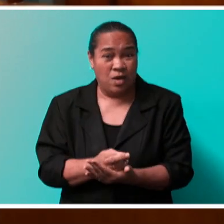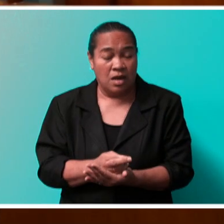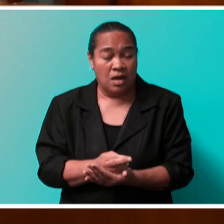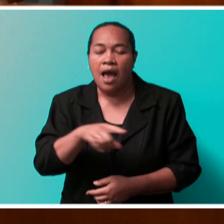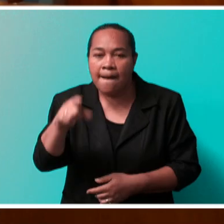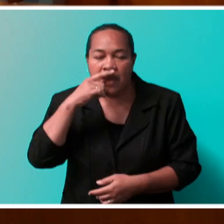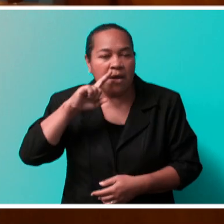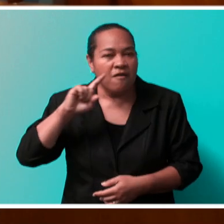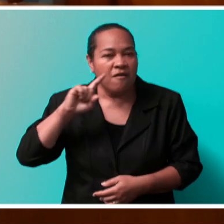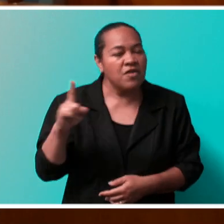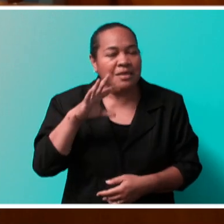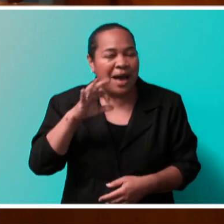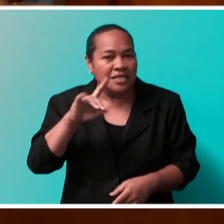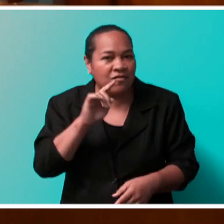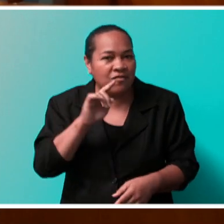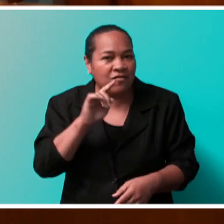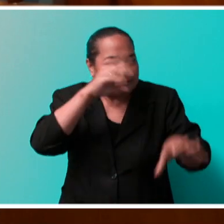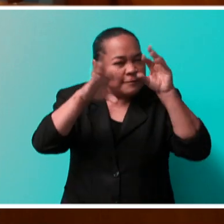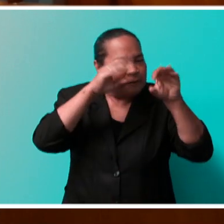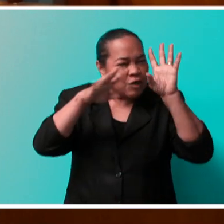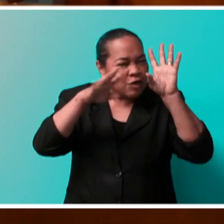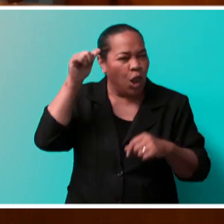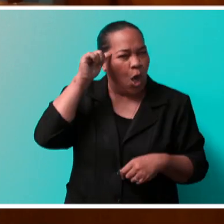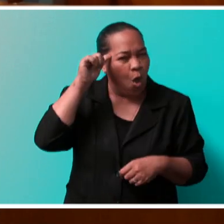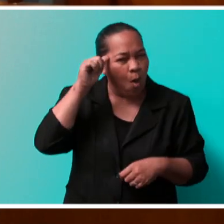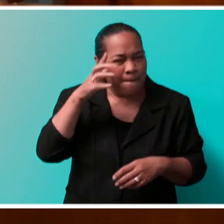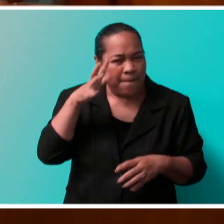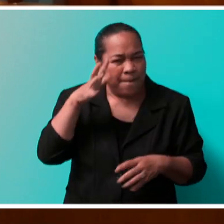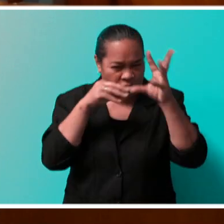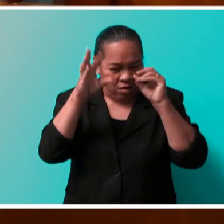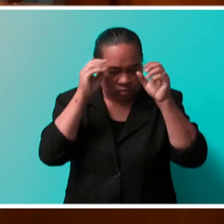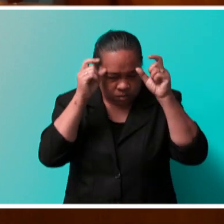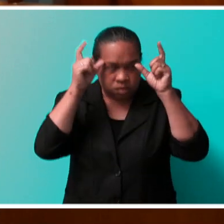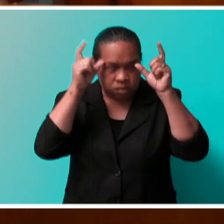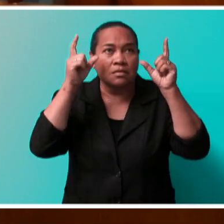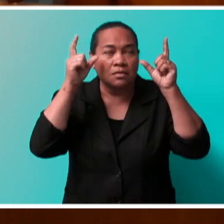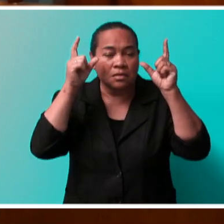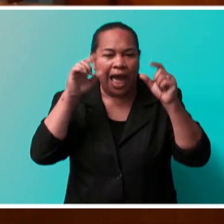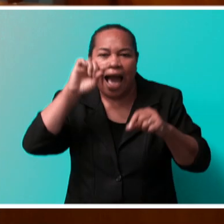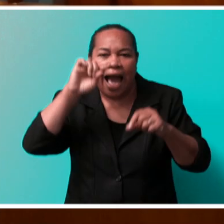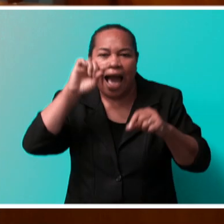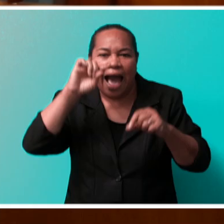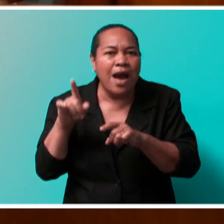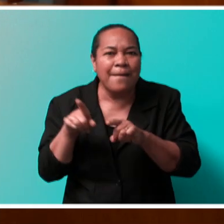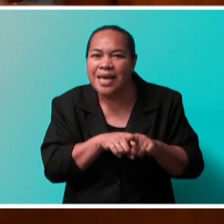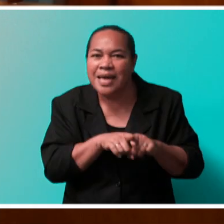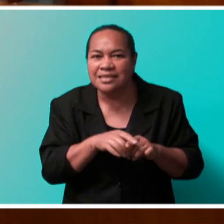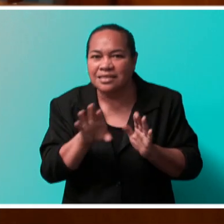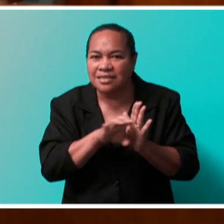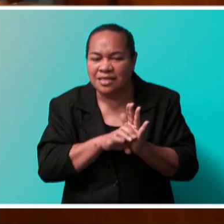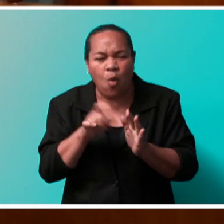first be informed. They must understand what the Constitution is, what is being